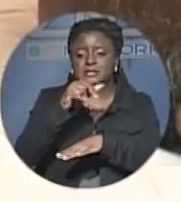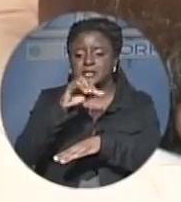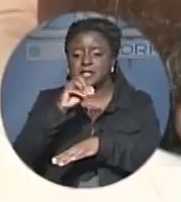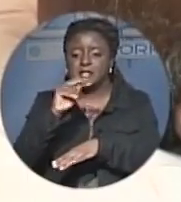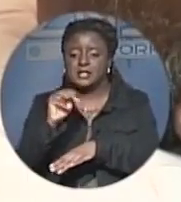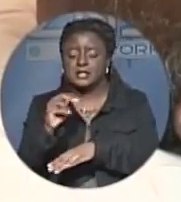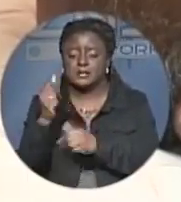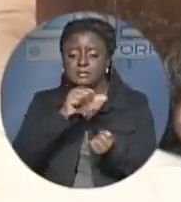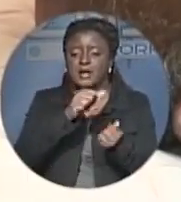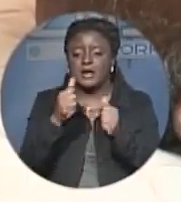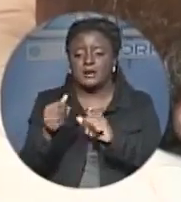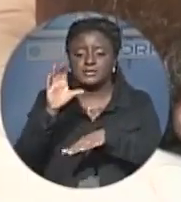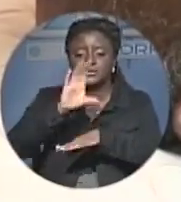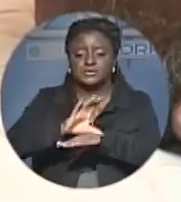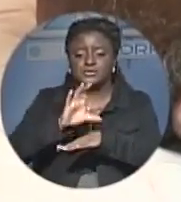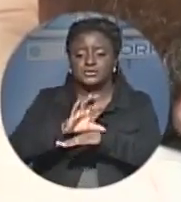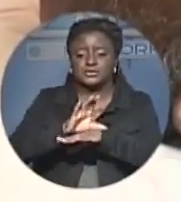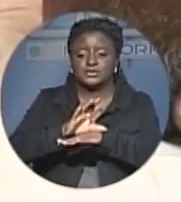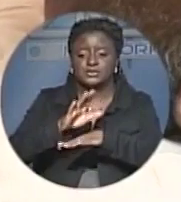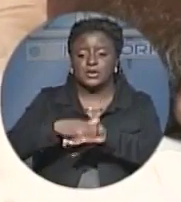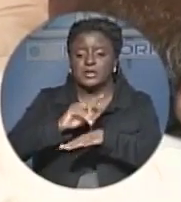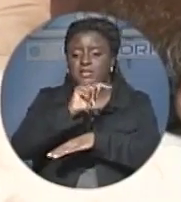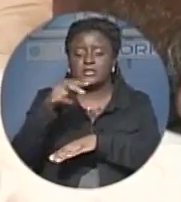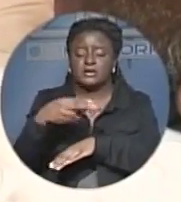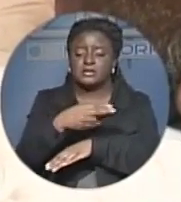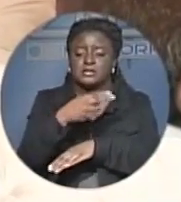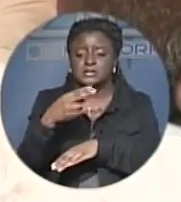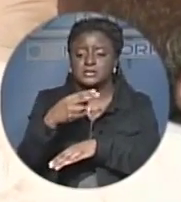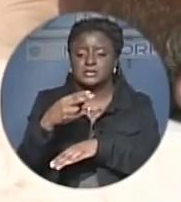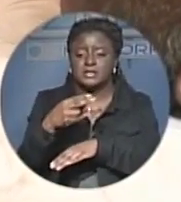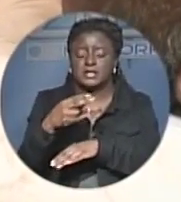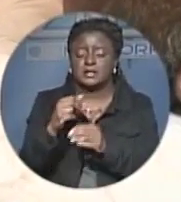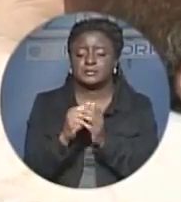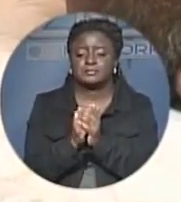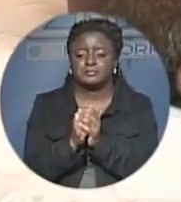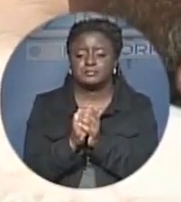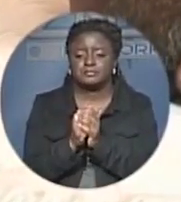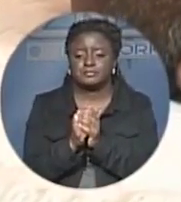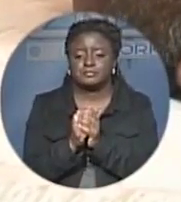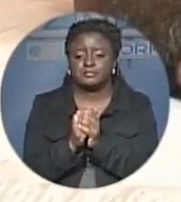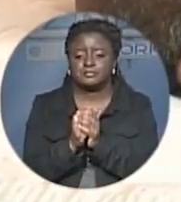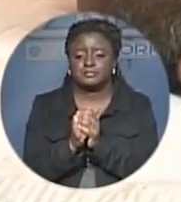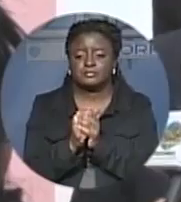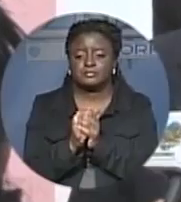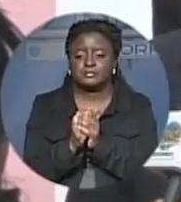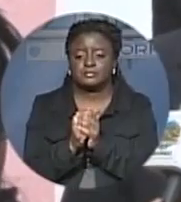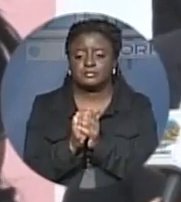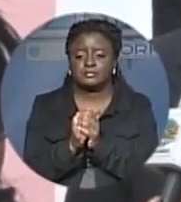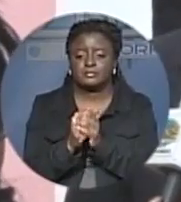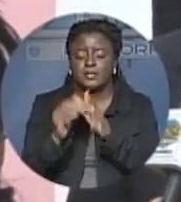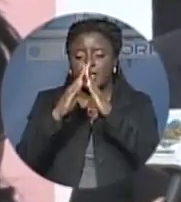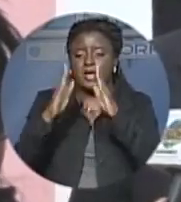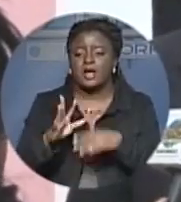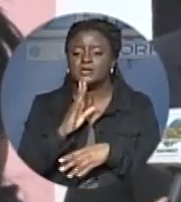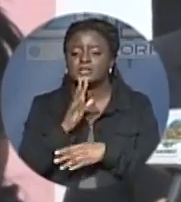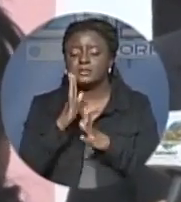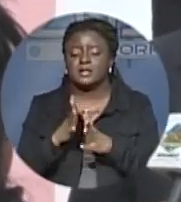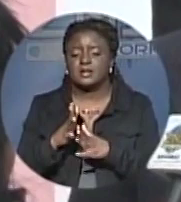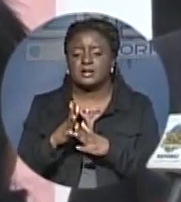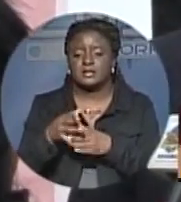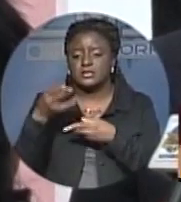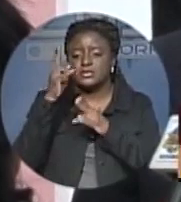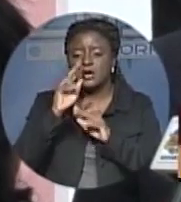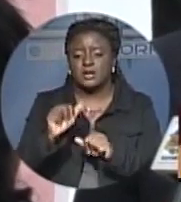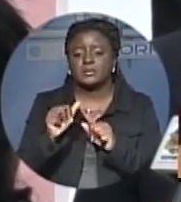Among those paying tribute to him today was House Speaker, the Honorable Alvin Smith. Here in the Bahamas and elsewhere in the